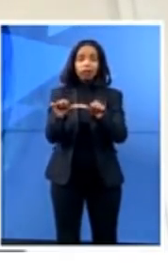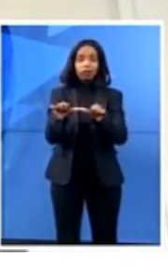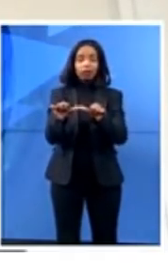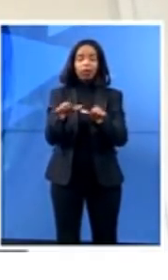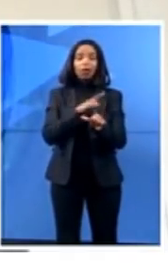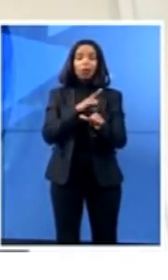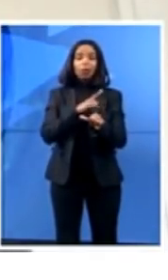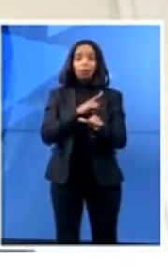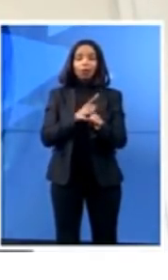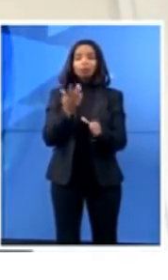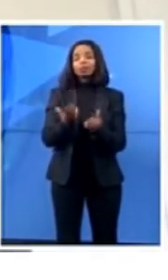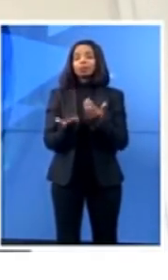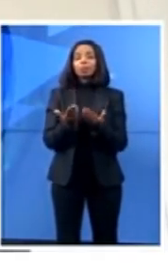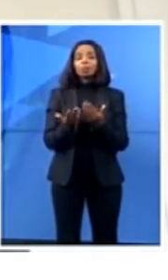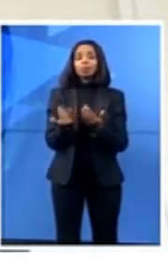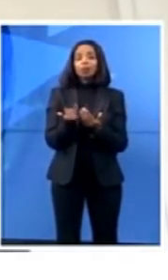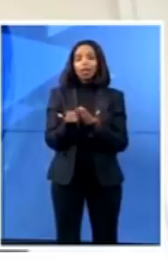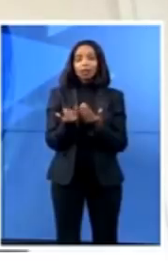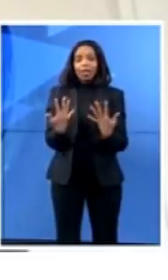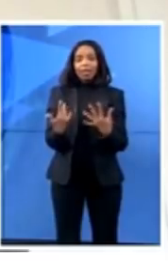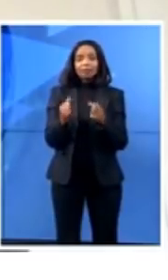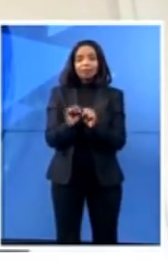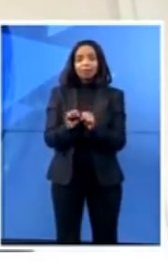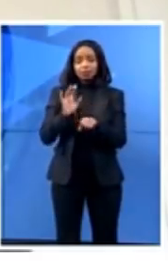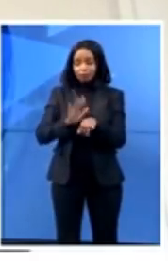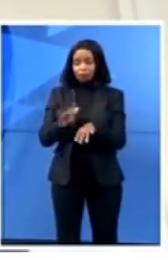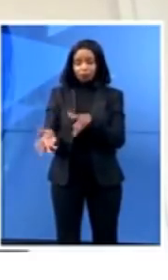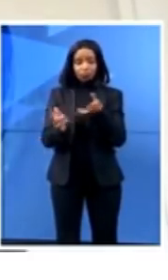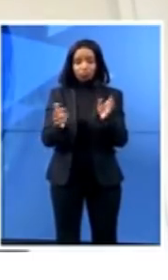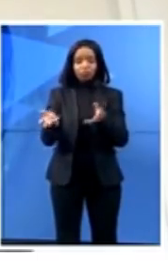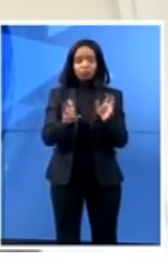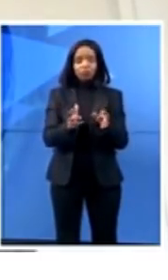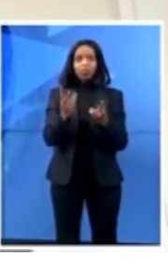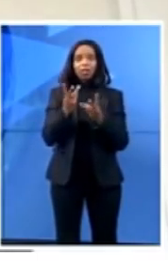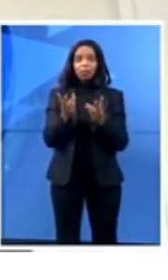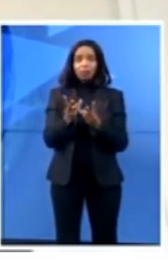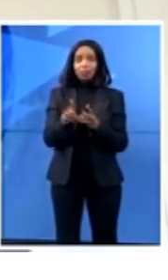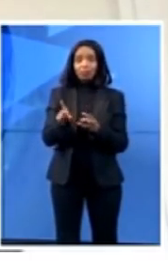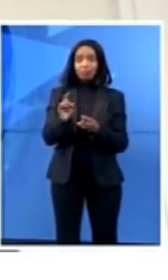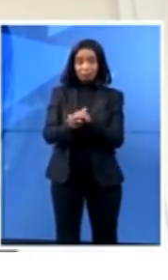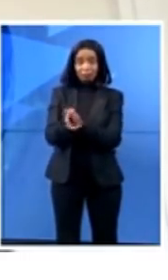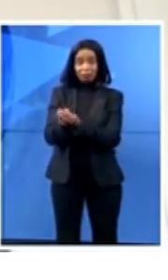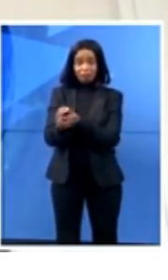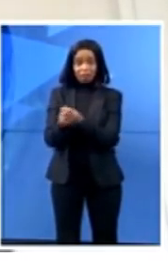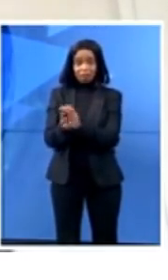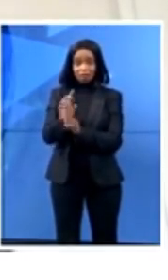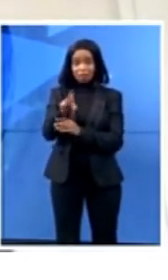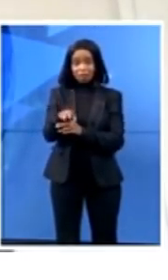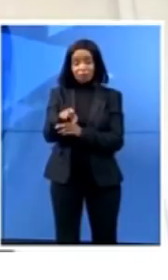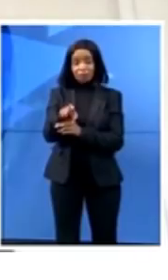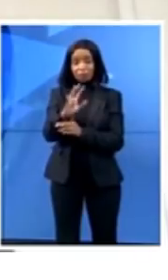spread it. And the problem with gloves is people won't necessarily wash the glove, nor should they. And they won't necessarily dispose of them. So under